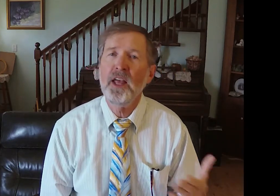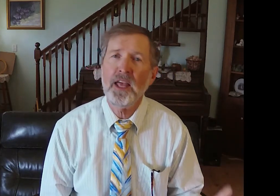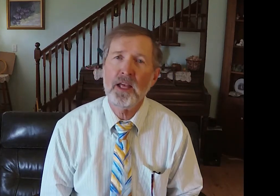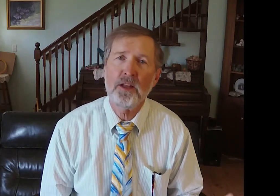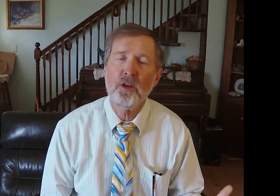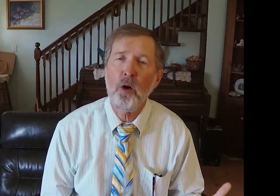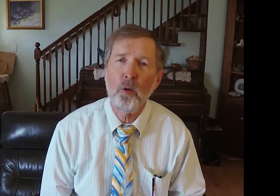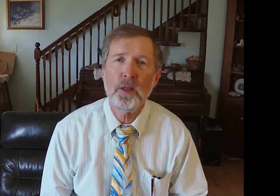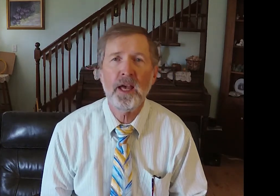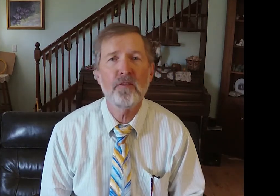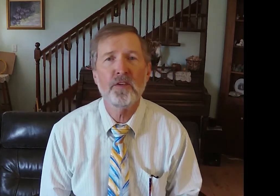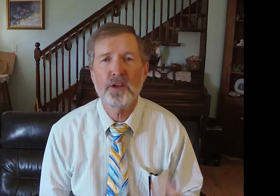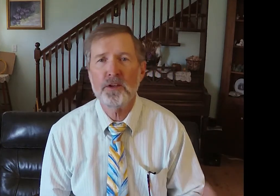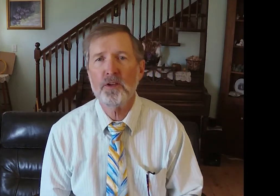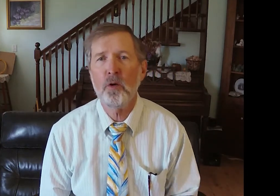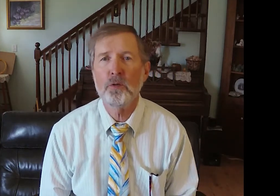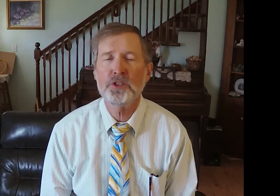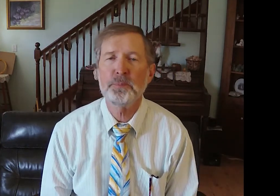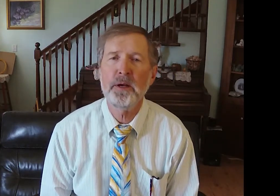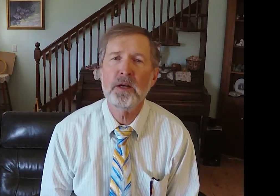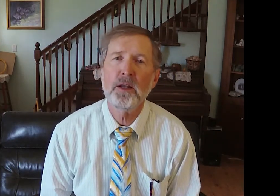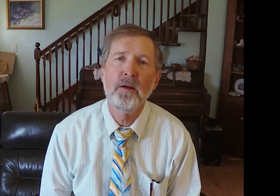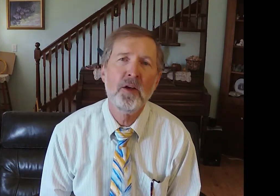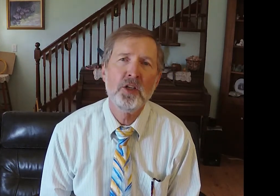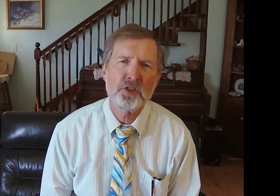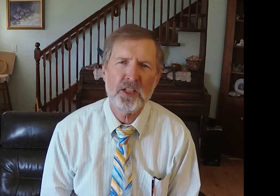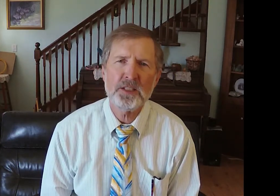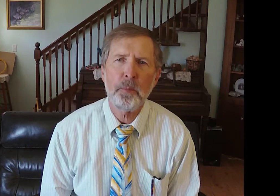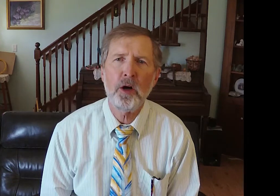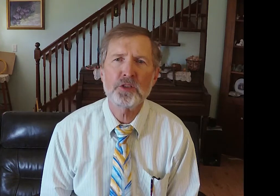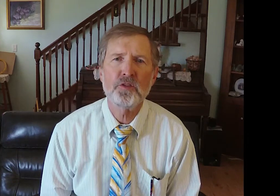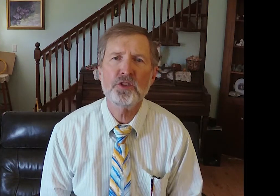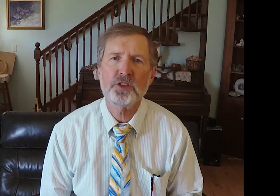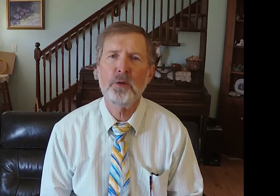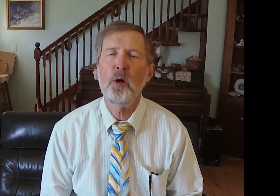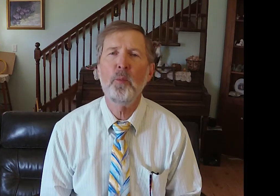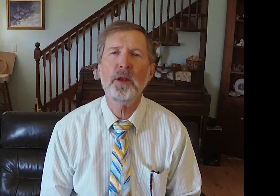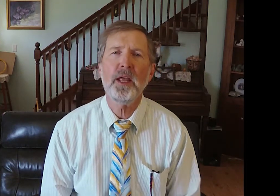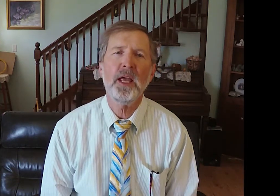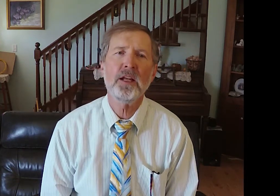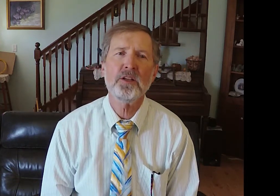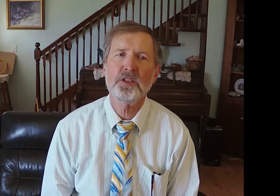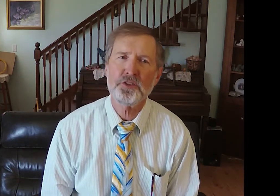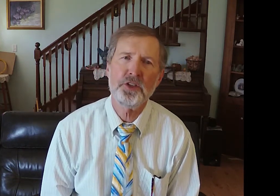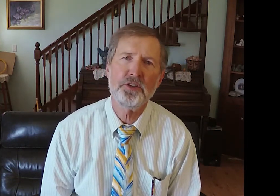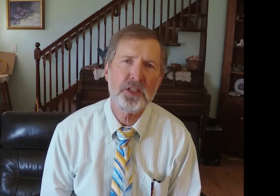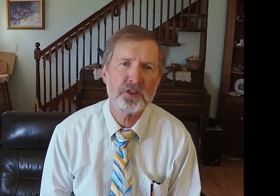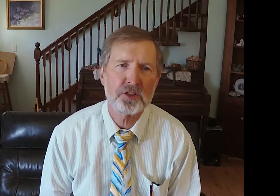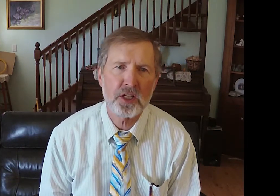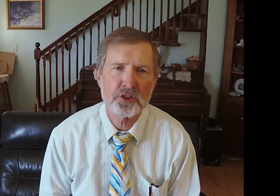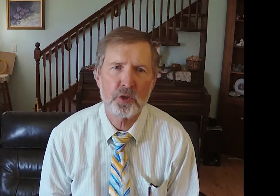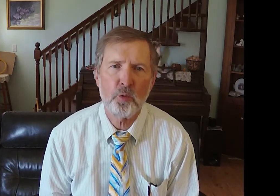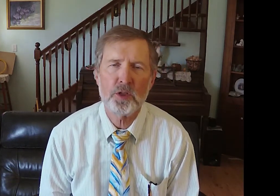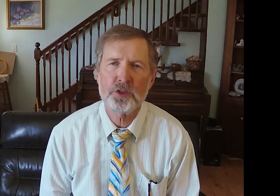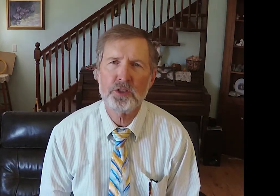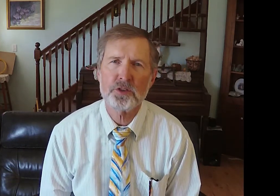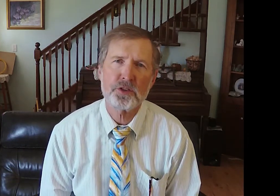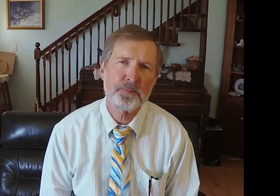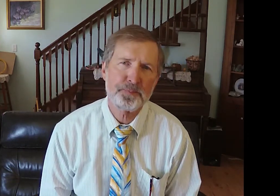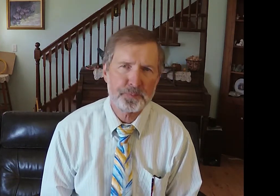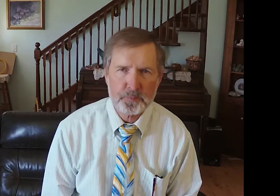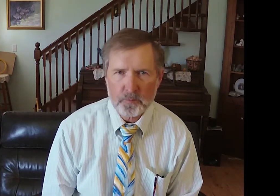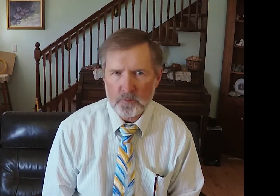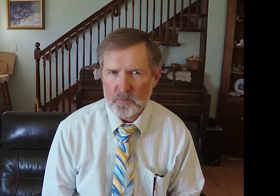Savior, and the Holy Advocate or the Holy Spirit. So let's pause for just a moment and consider these discussion